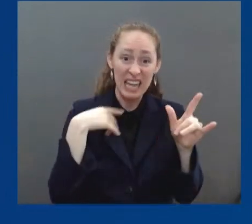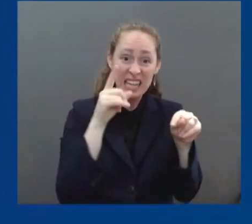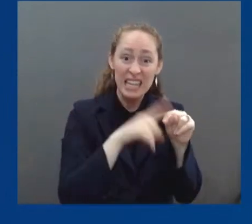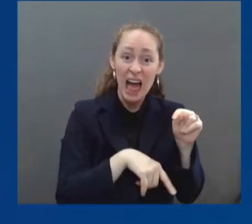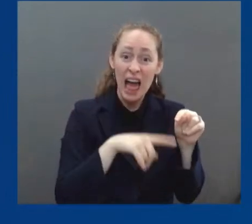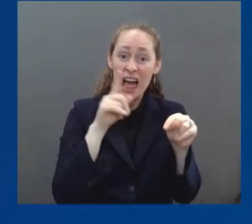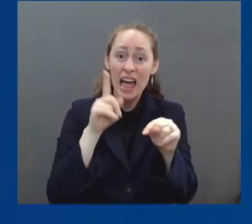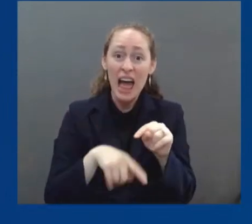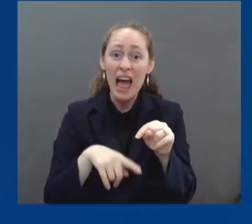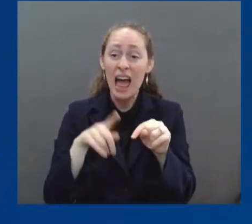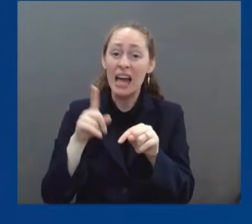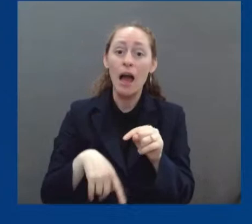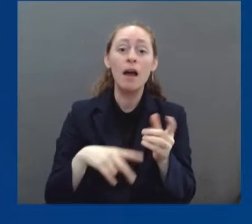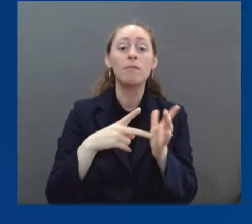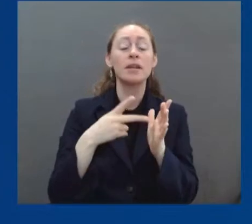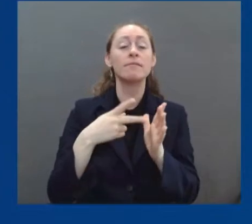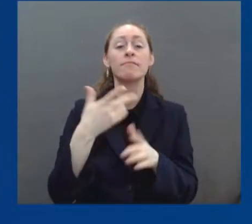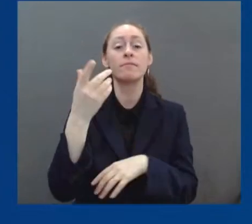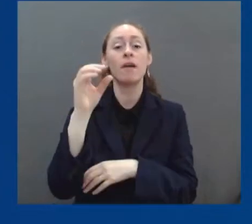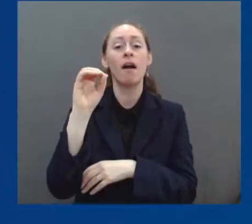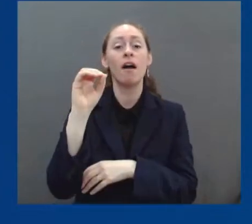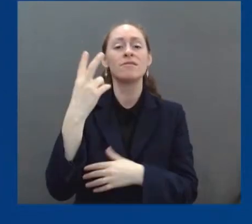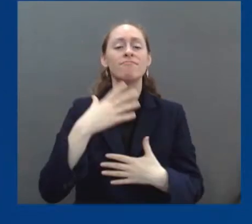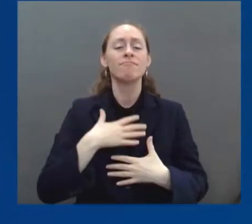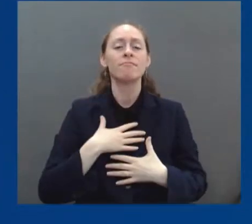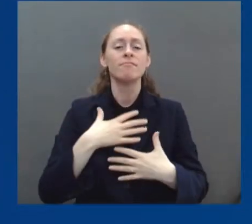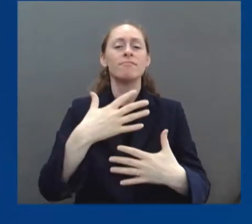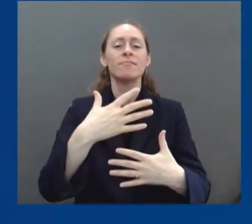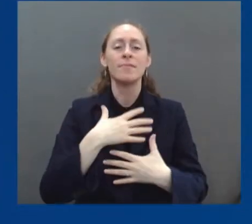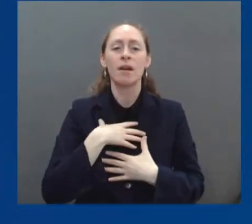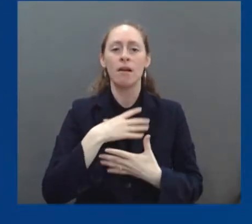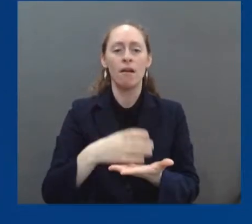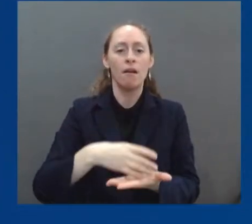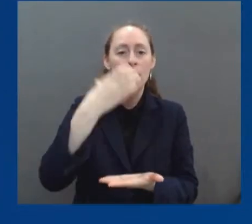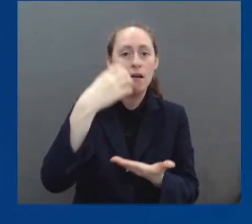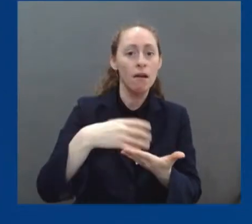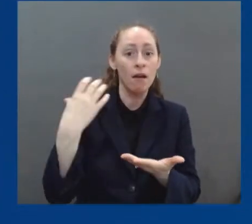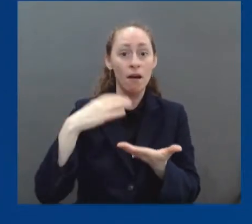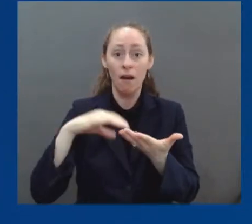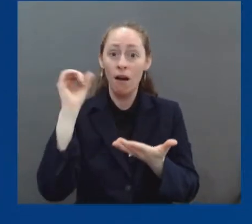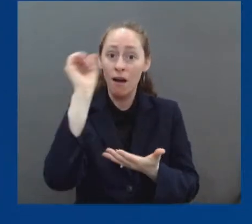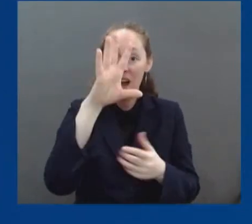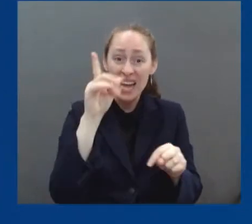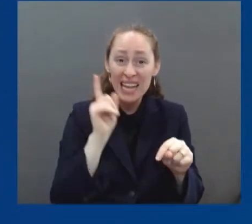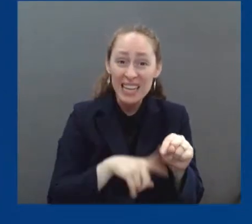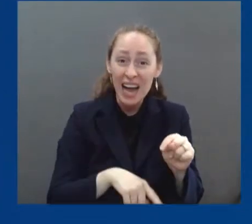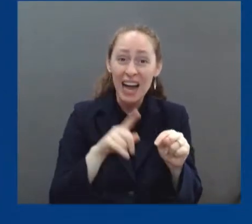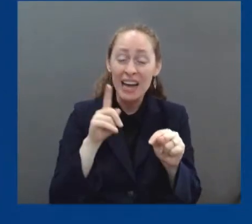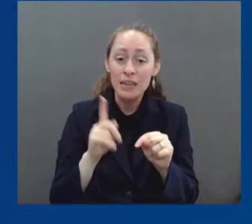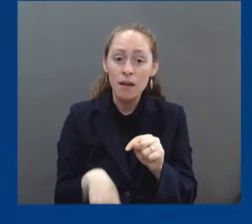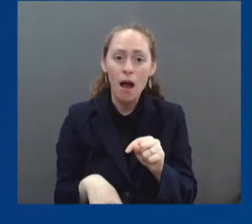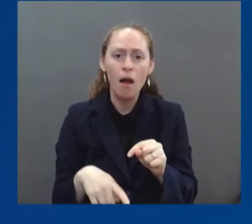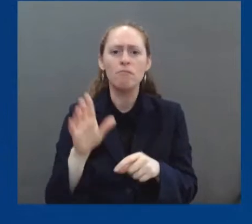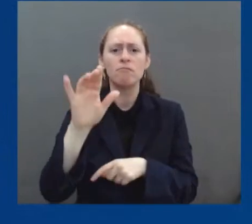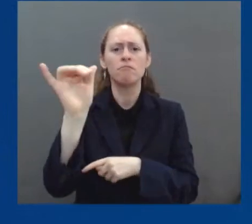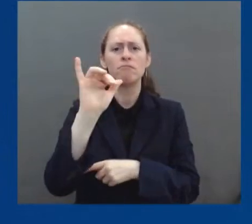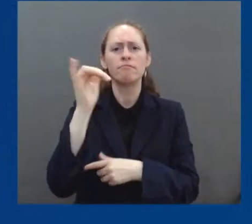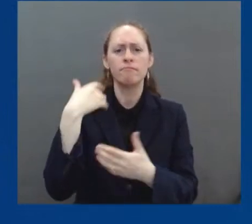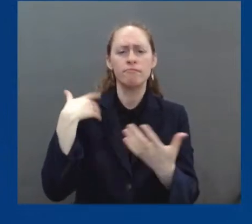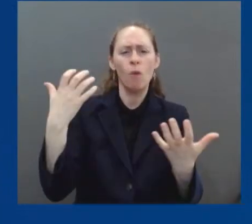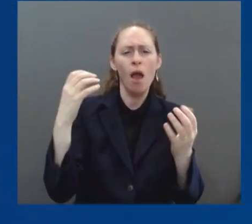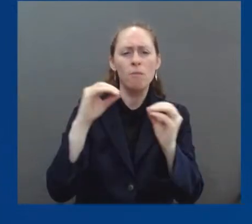global genomic sequencing capabilities will fall off and undermine our ability to detect any emerging variants around the